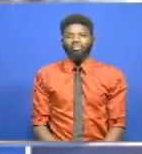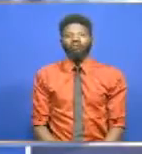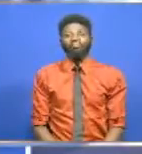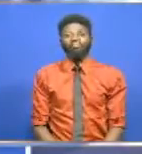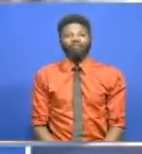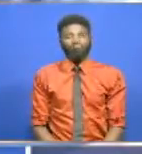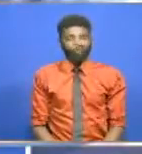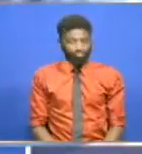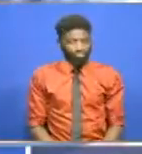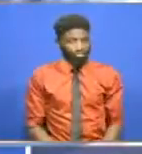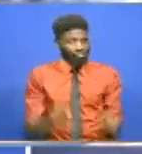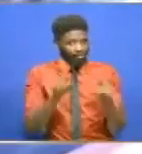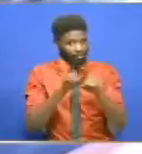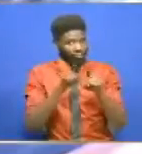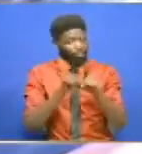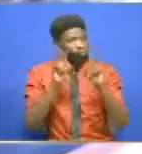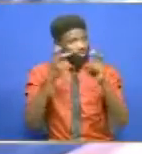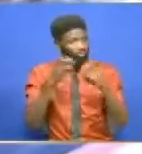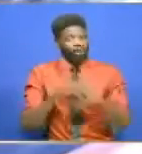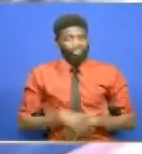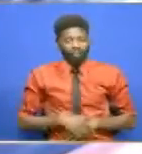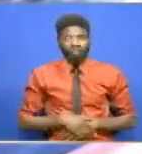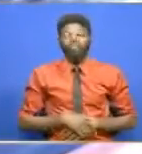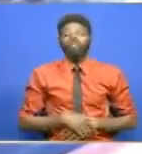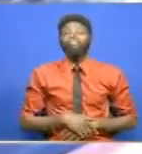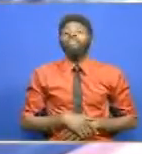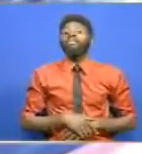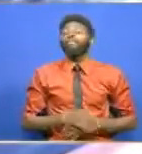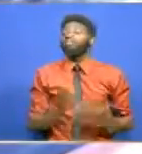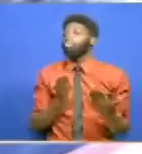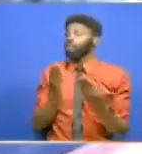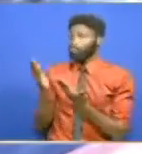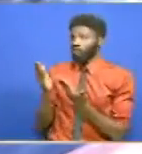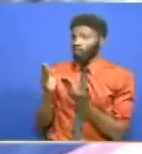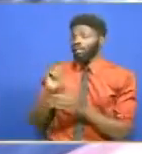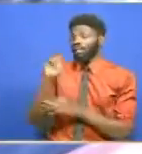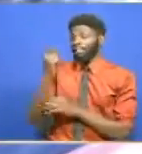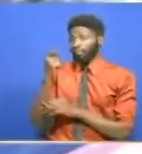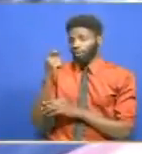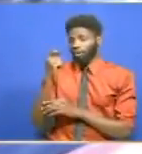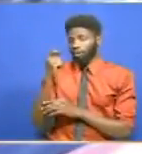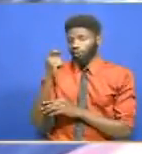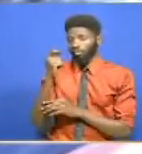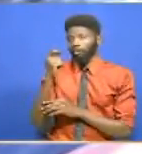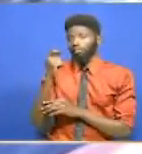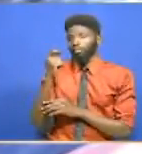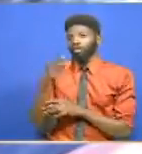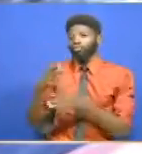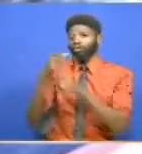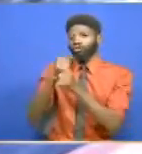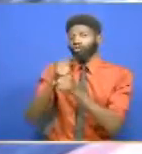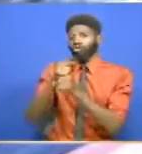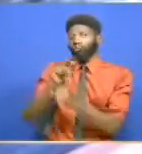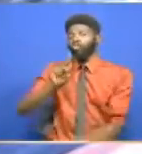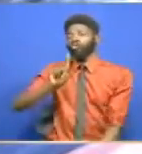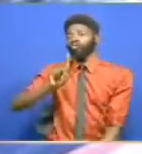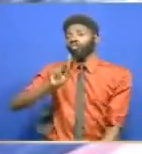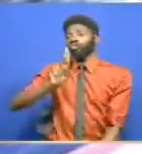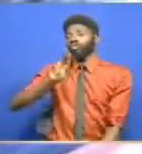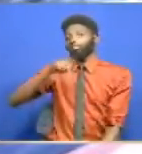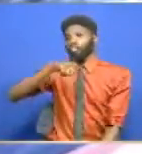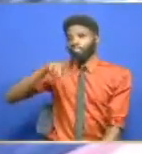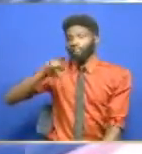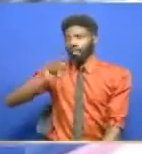And still on the same, let's head over to Next Gen Mall, whereby the Kenya Union of Post-Primary Education Teachers are